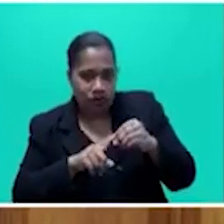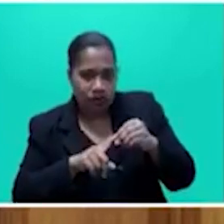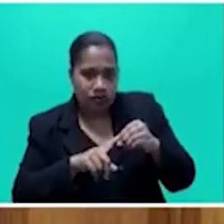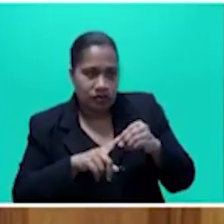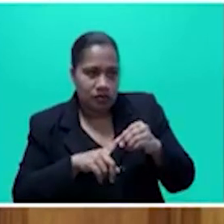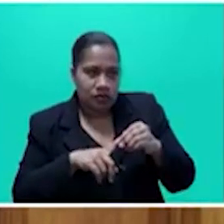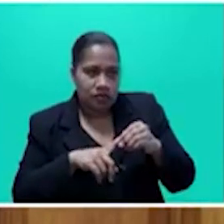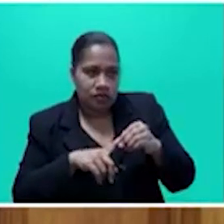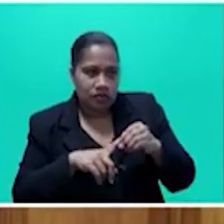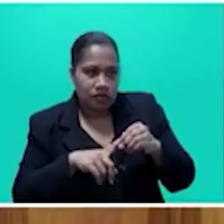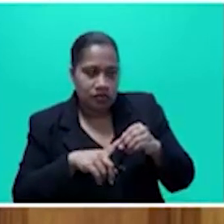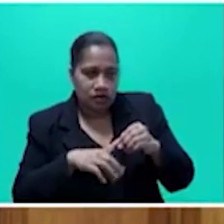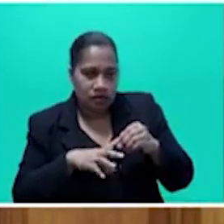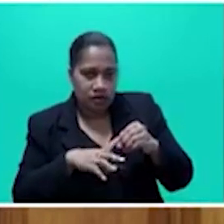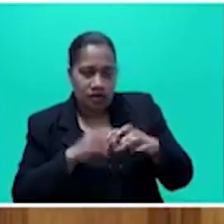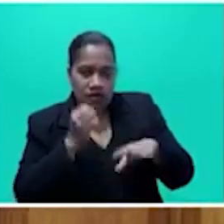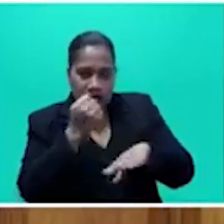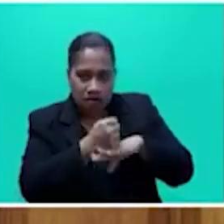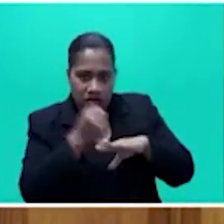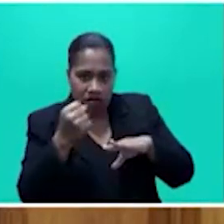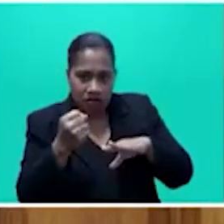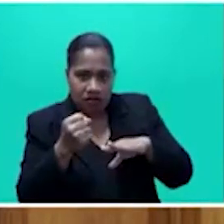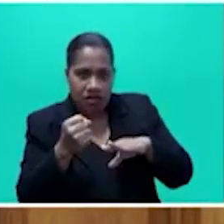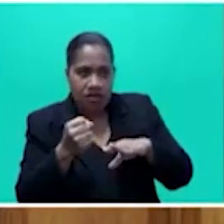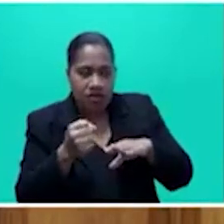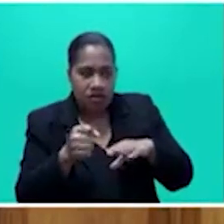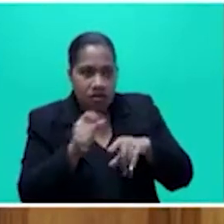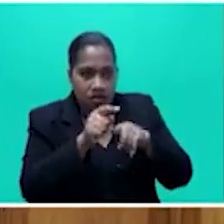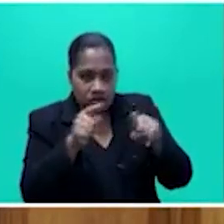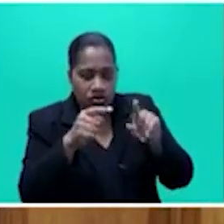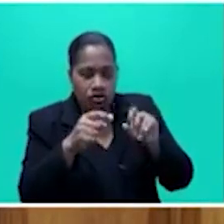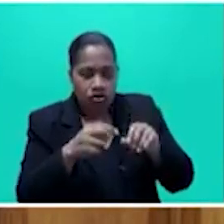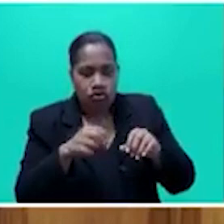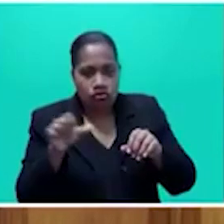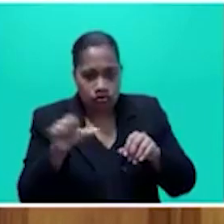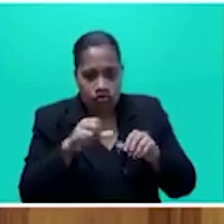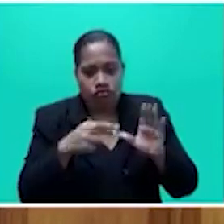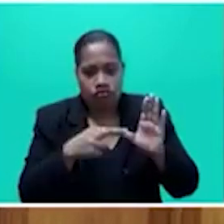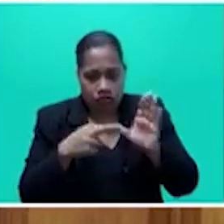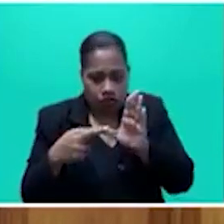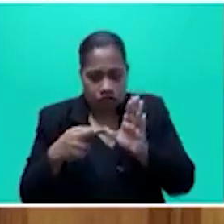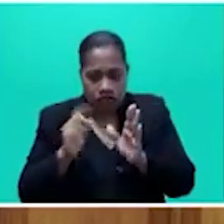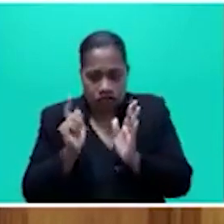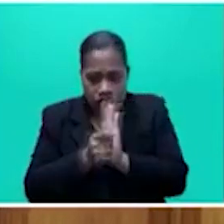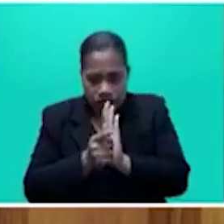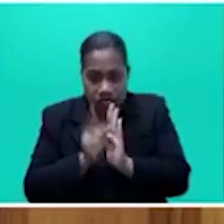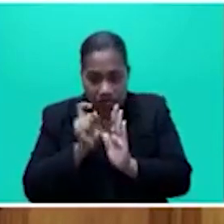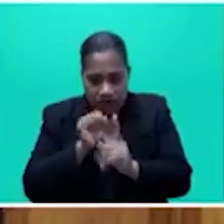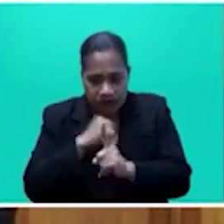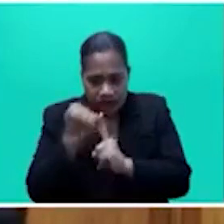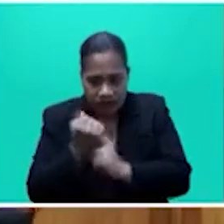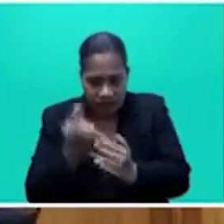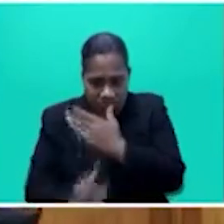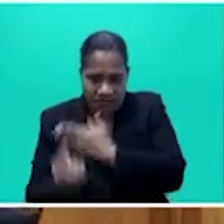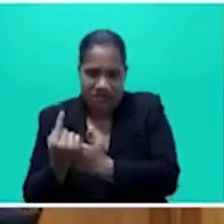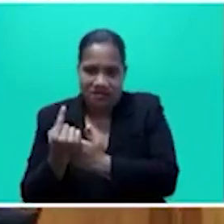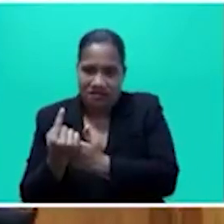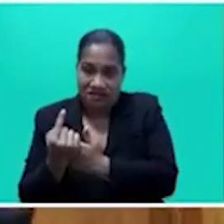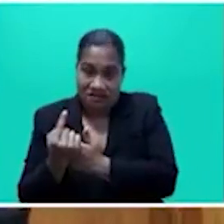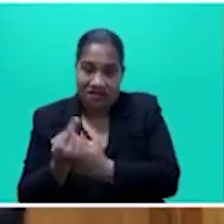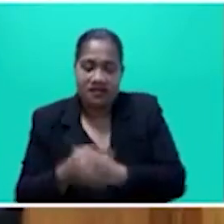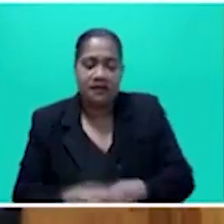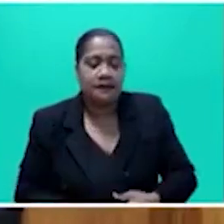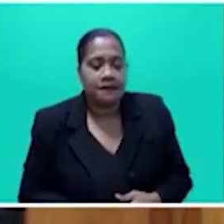to also be in a position to respond quickly to a situation that can